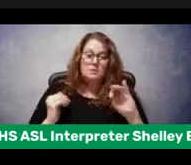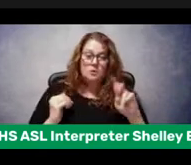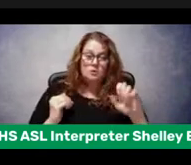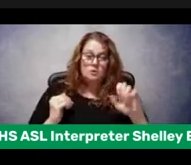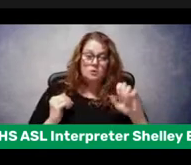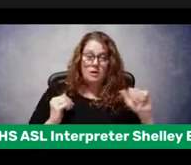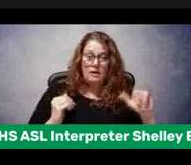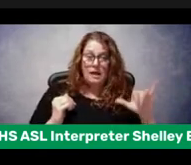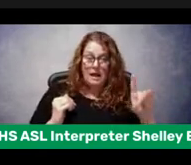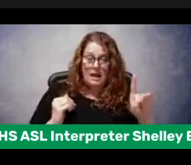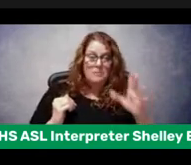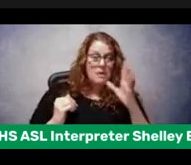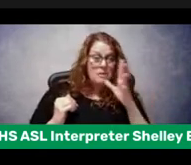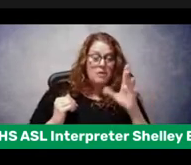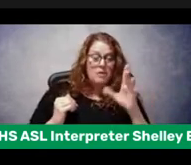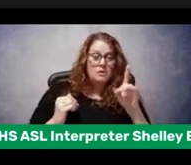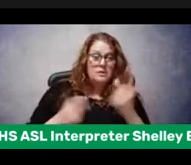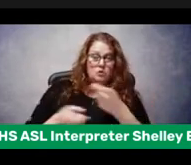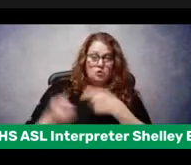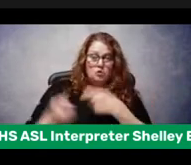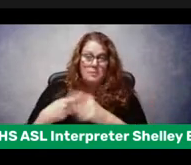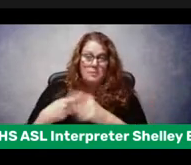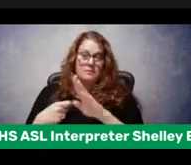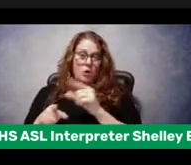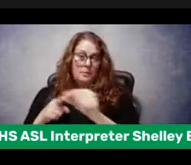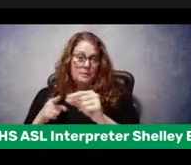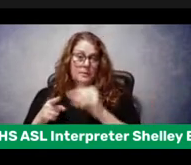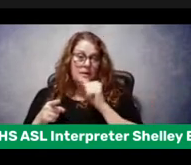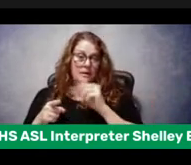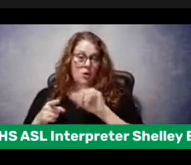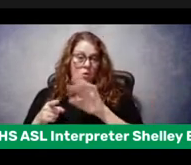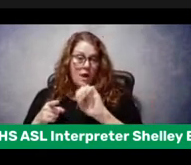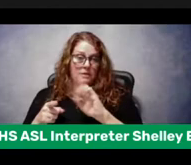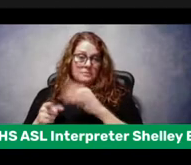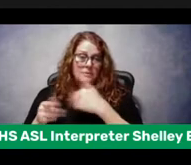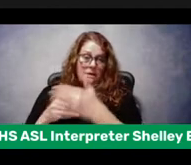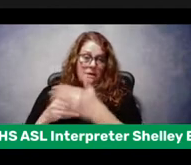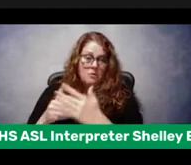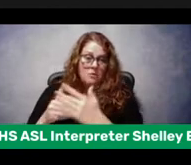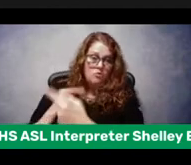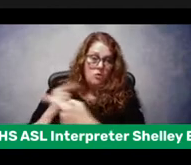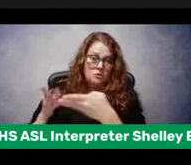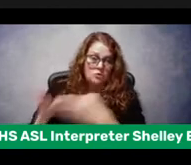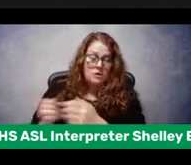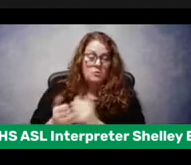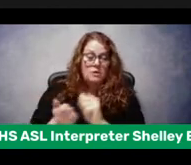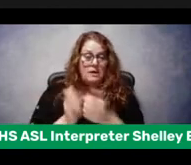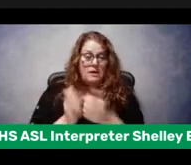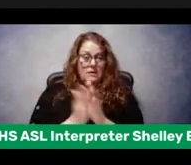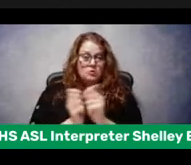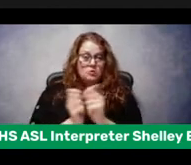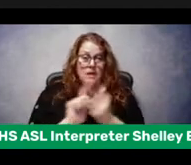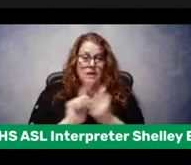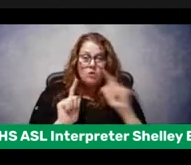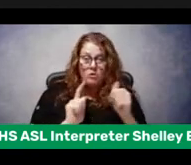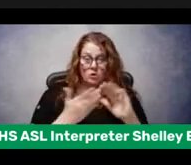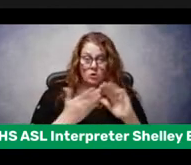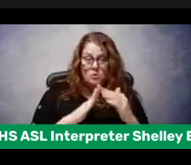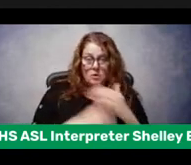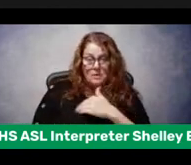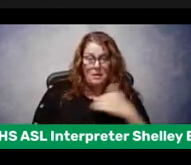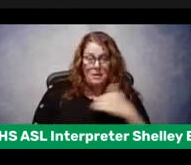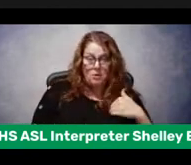mother did swapping for bean and rice with my neighbor across the street, or the ways that we were asked to translate for other community members as peers,